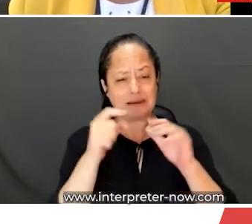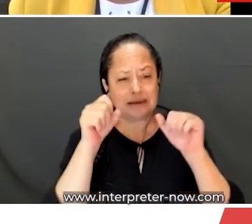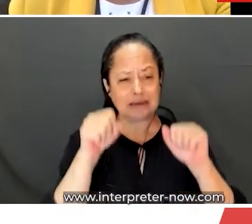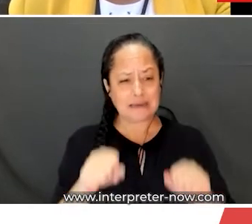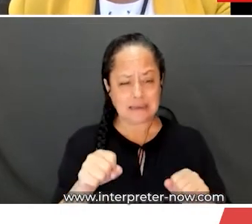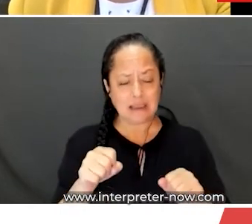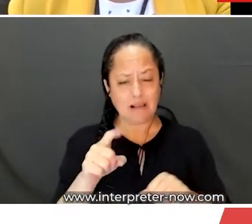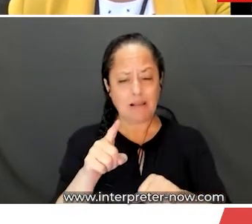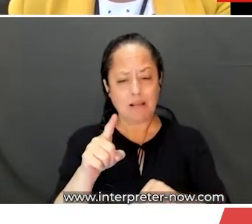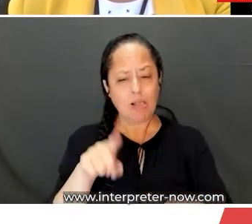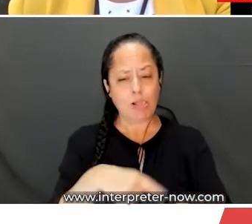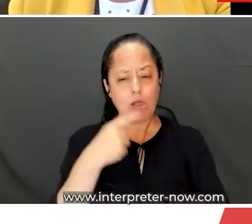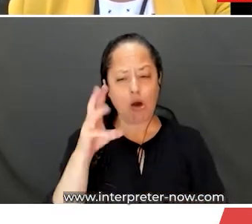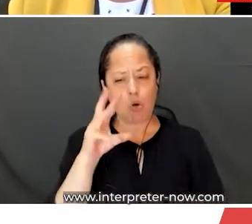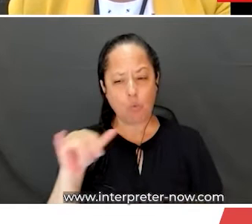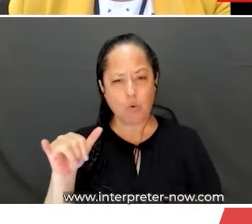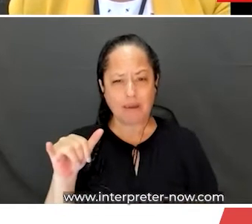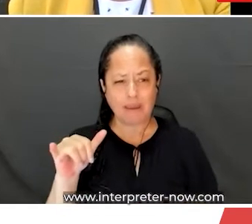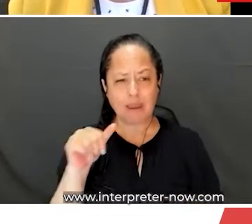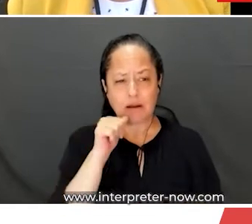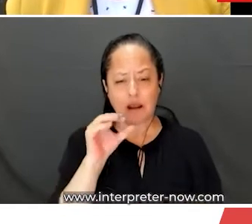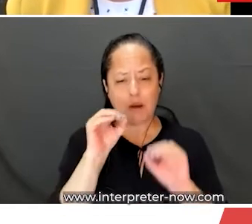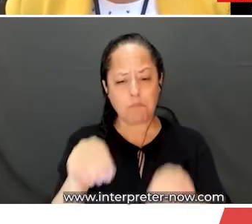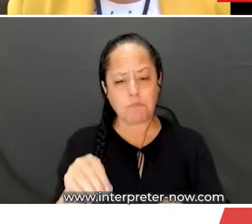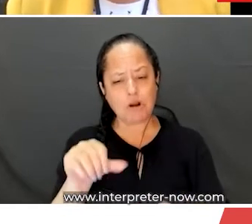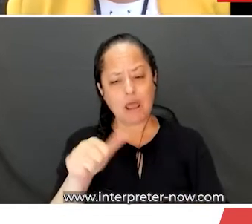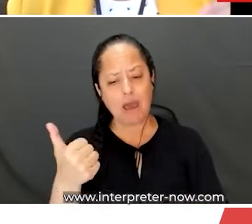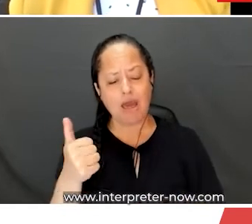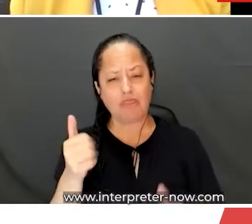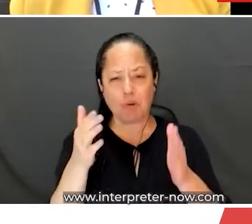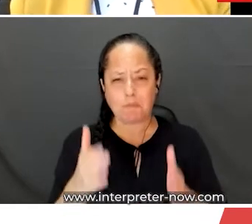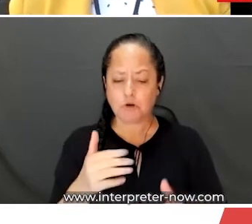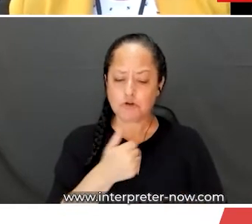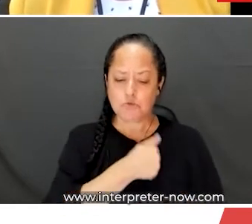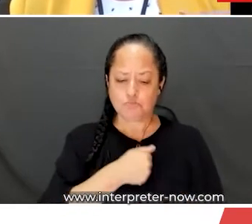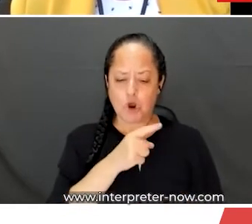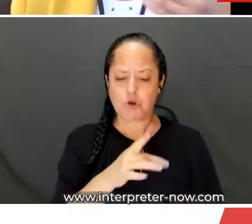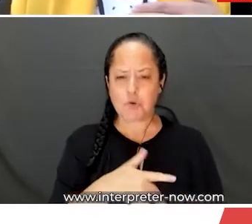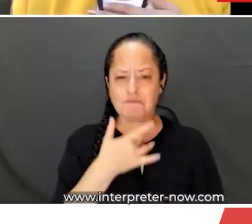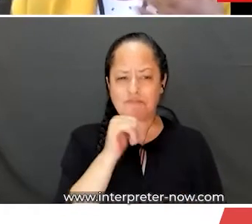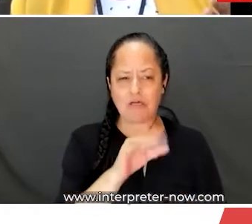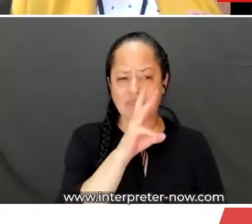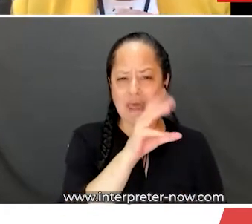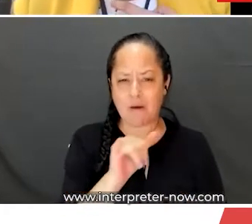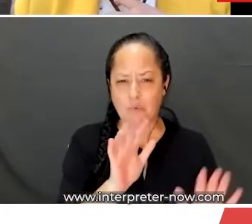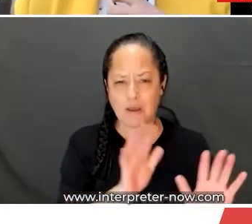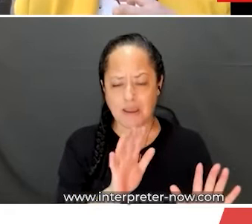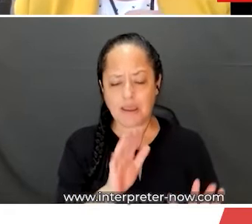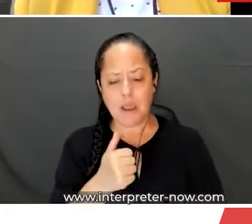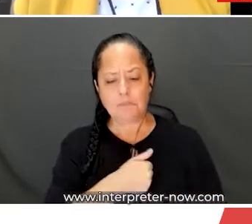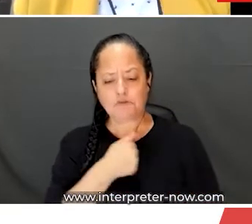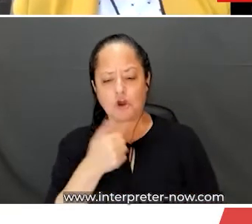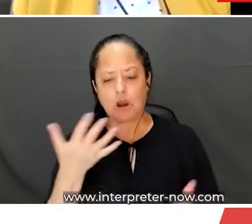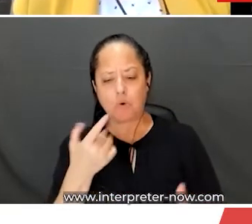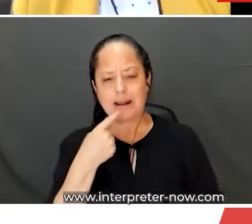really long way, and not putting it on the other person. I'm sorry you felt that way, or I'm sorry what I said impacted you.